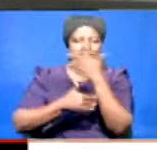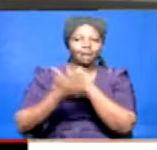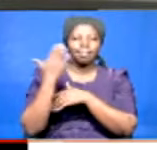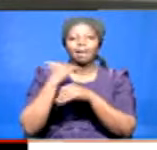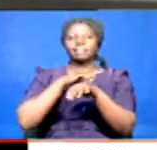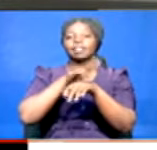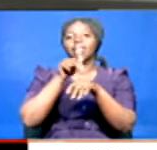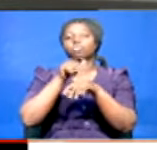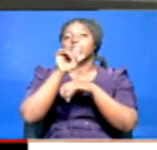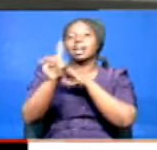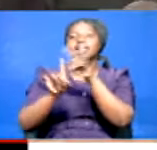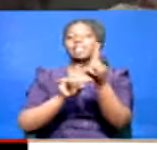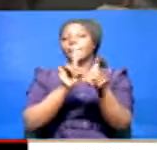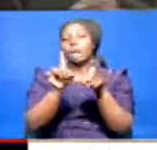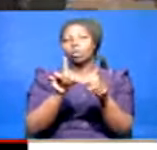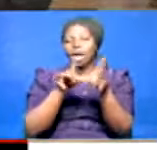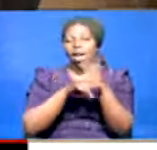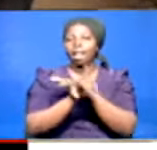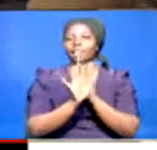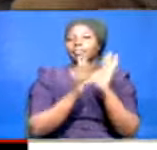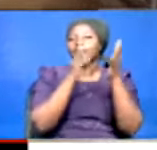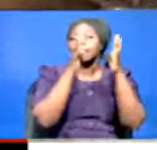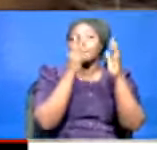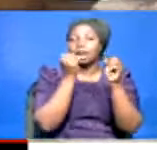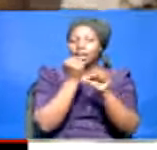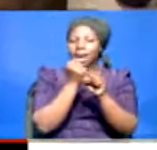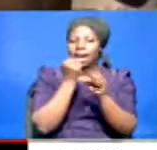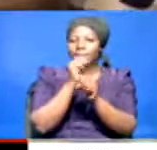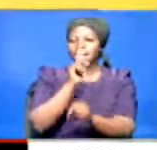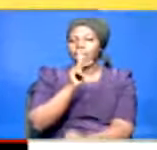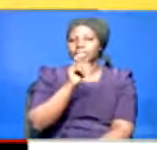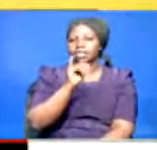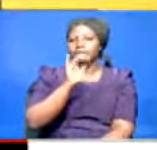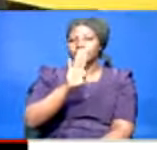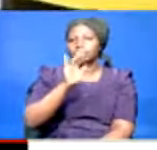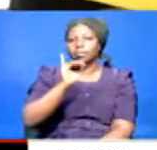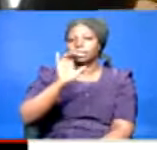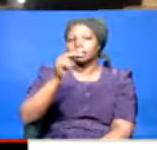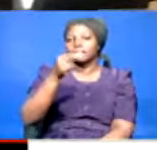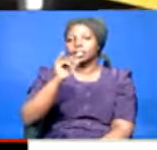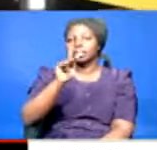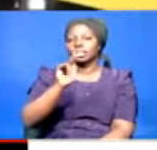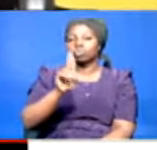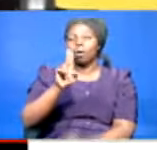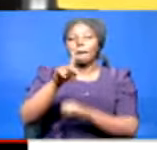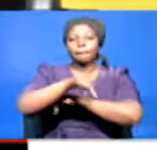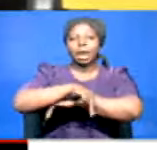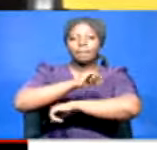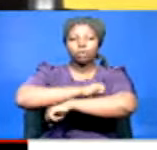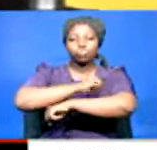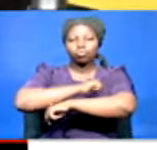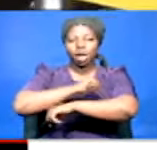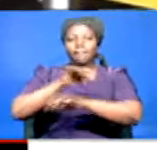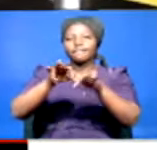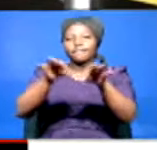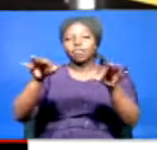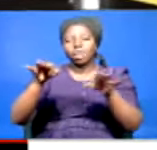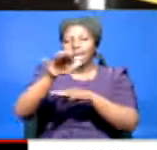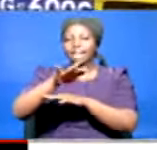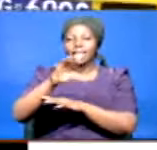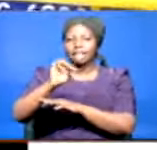examinations. In a ceremony held at Kibichiko Primary School Field, a member of Parliament, James